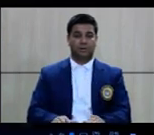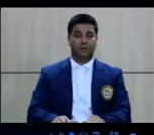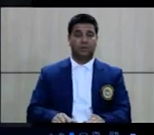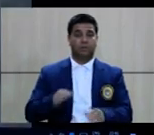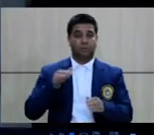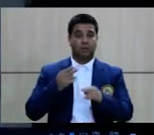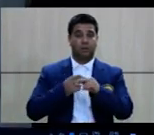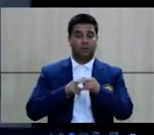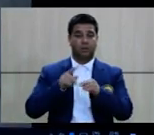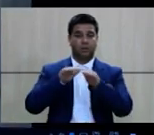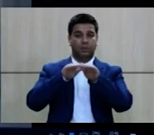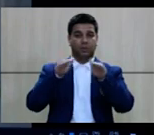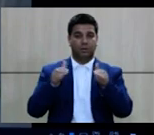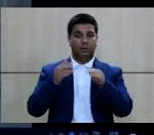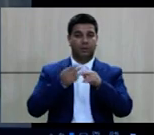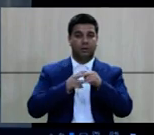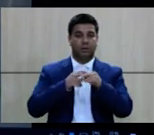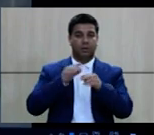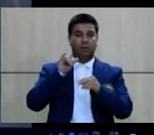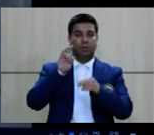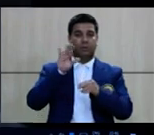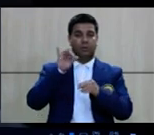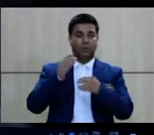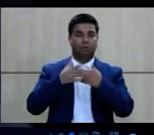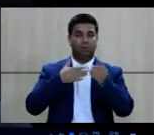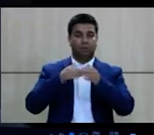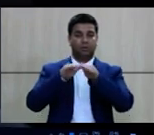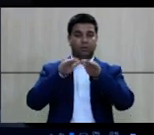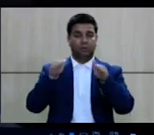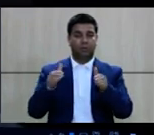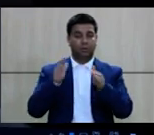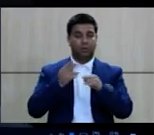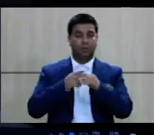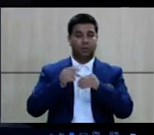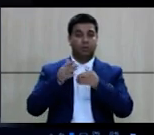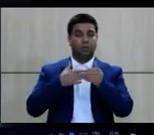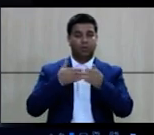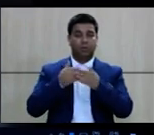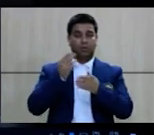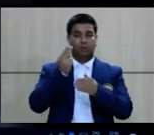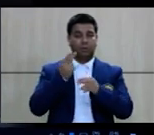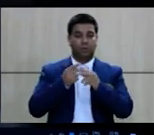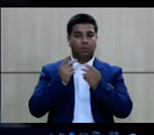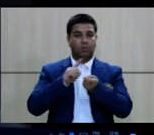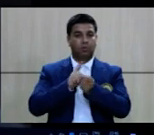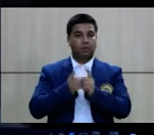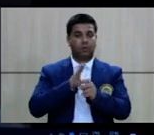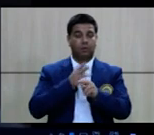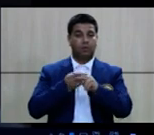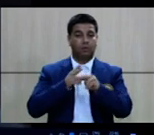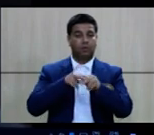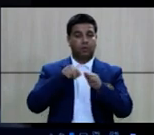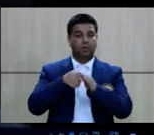So'ngra probirka og'ziga qo'llangan universal indikator qog'ozini tutamiz. Qog'oz rangi o'zgarmadi. Bundan xulosa